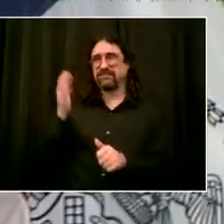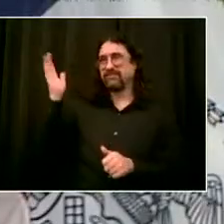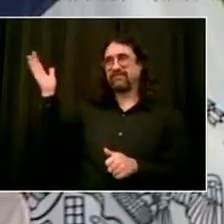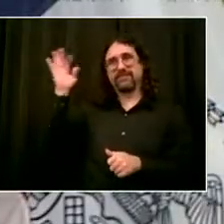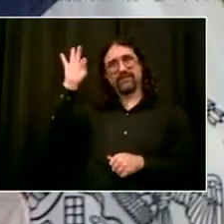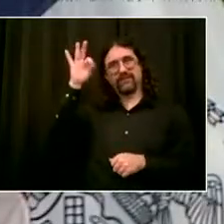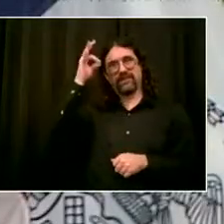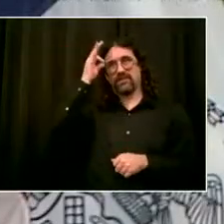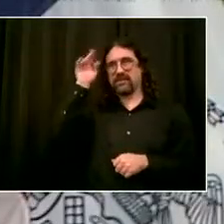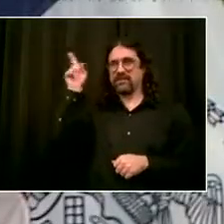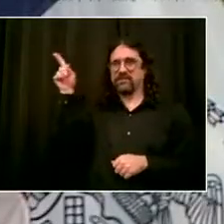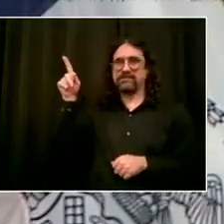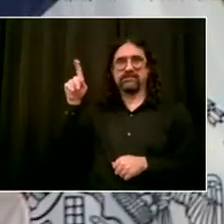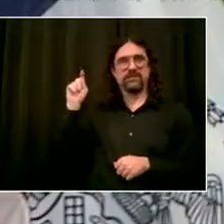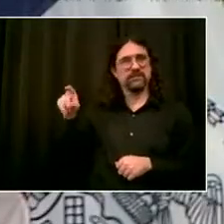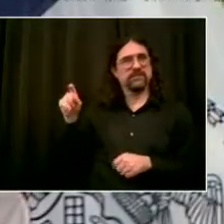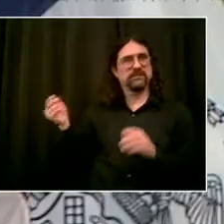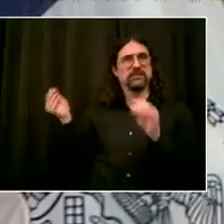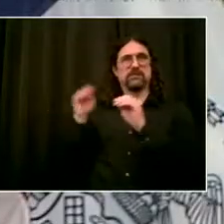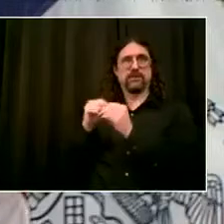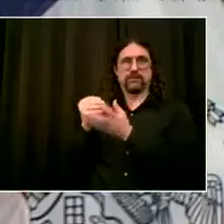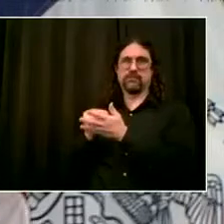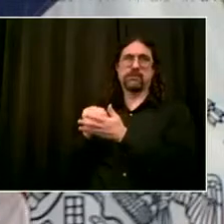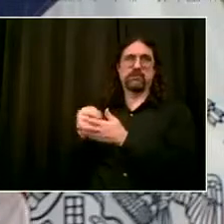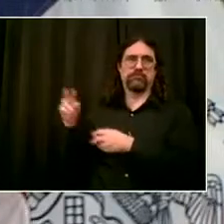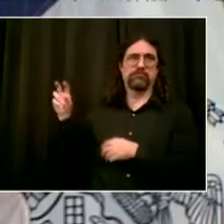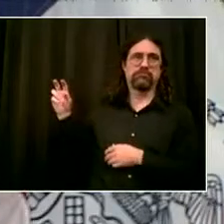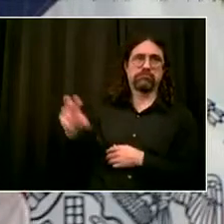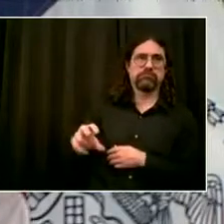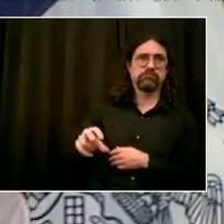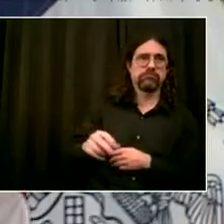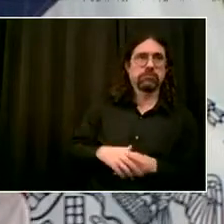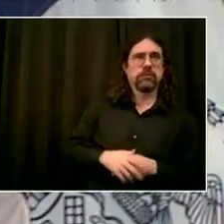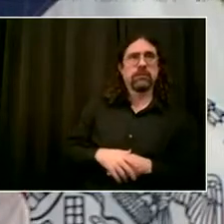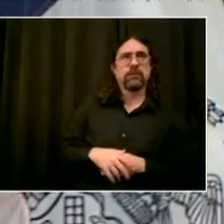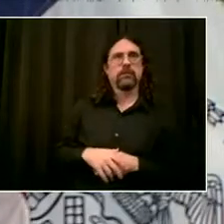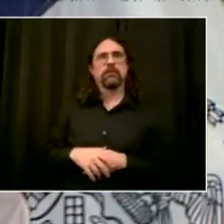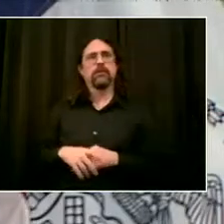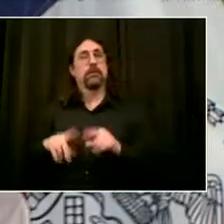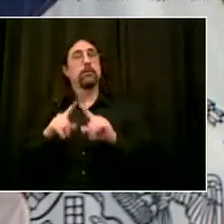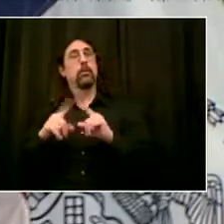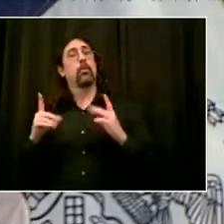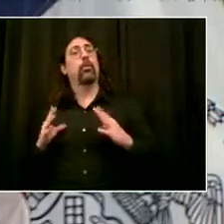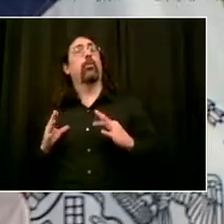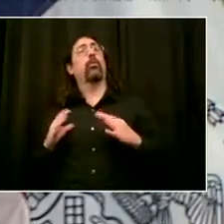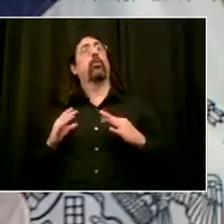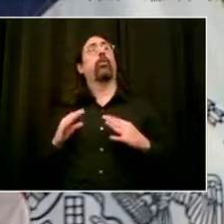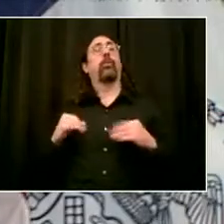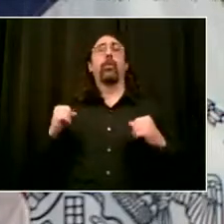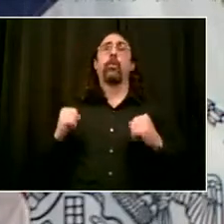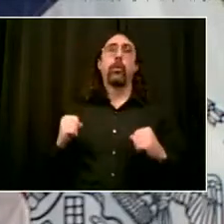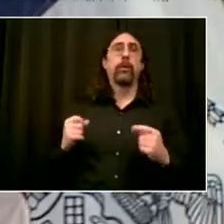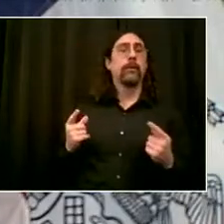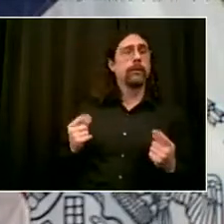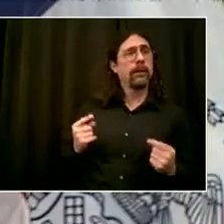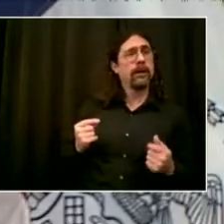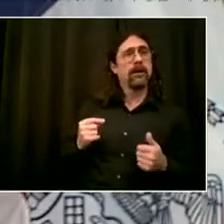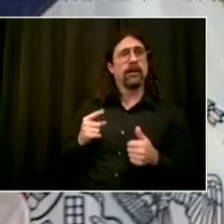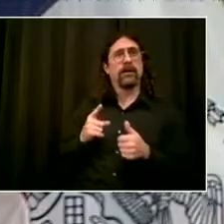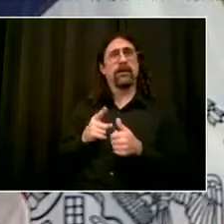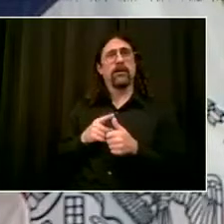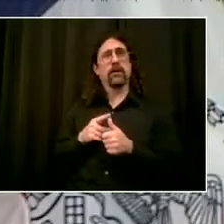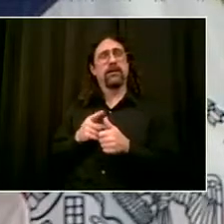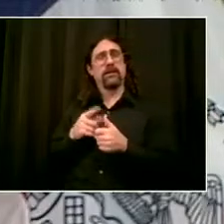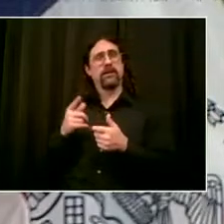huge The Way Forward is clearer than ever with a stimulus all these pieces come